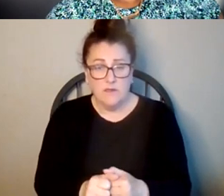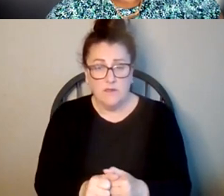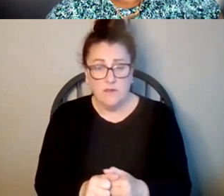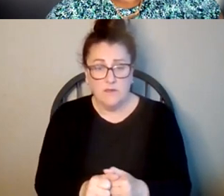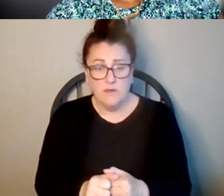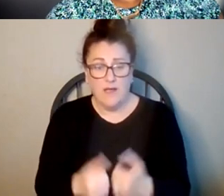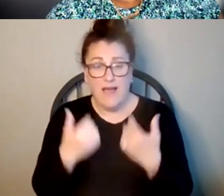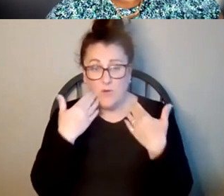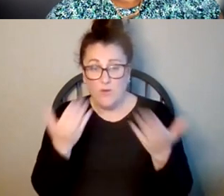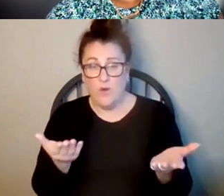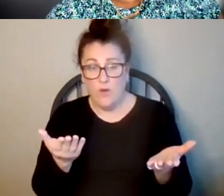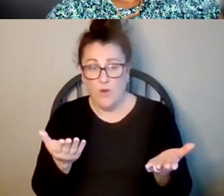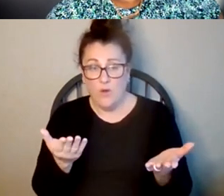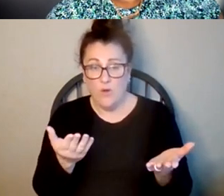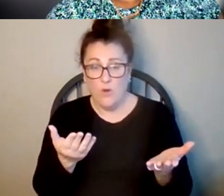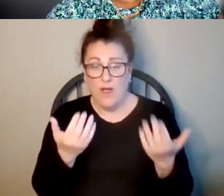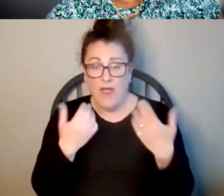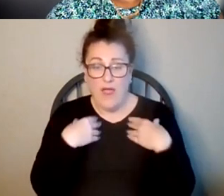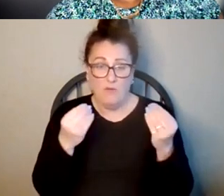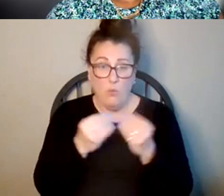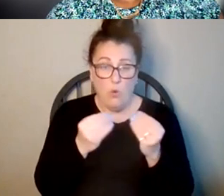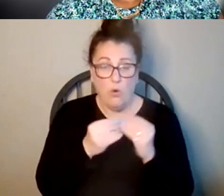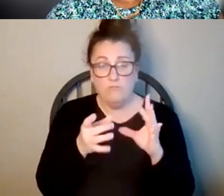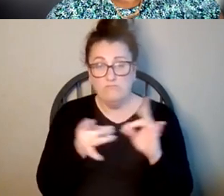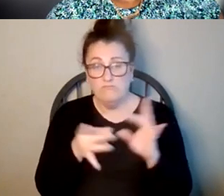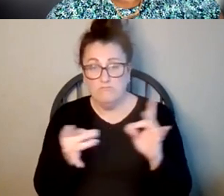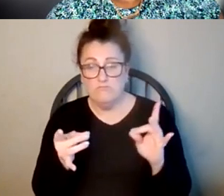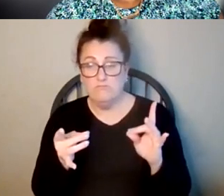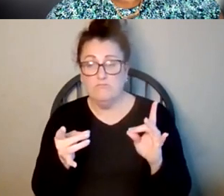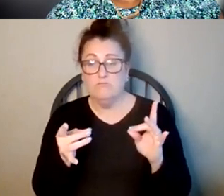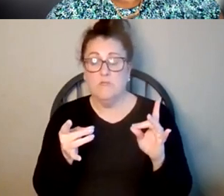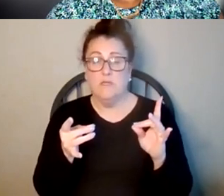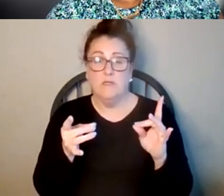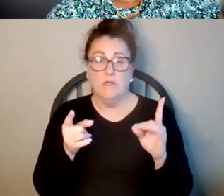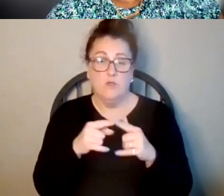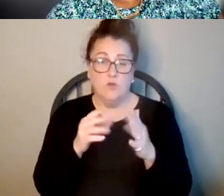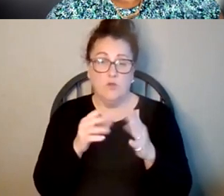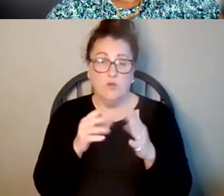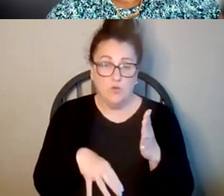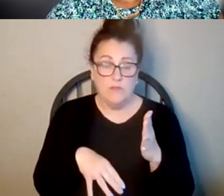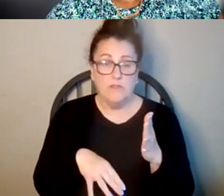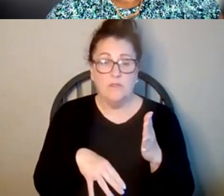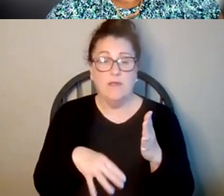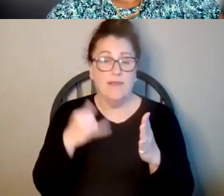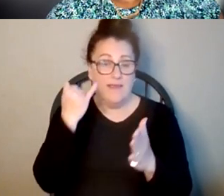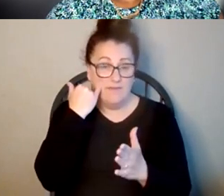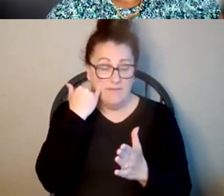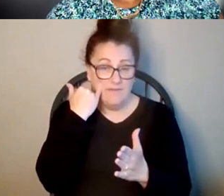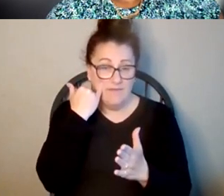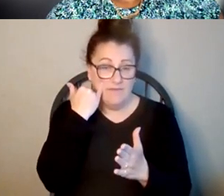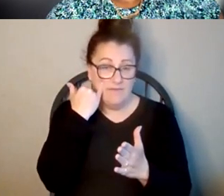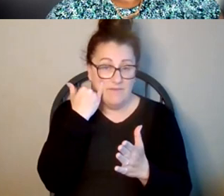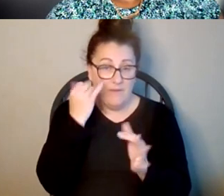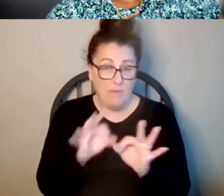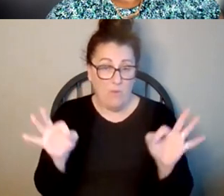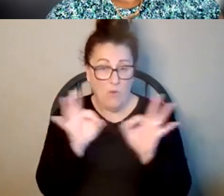I don't know if I have anything additional to add, but I agree about bringing it to students. If we do, in fact, deem it's important to